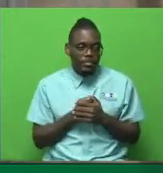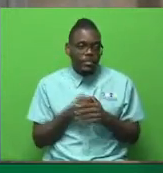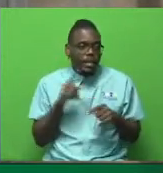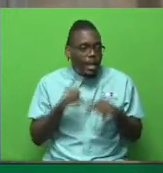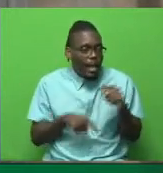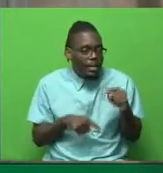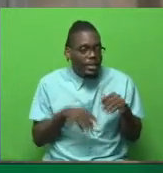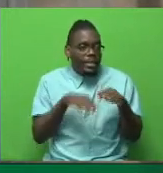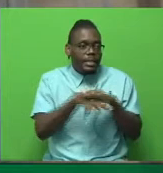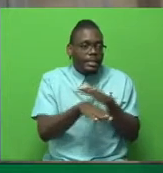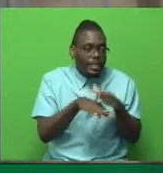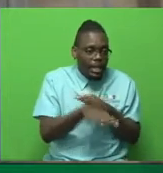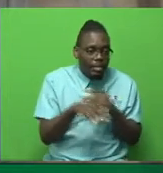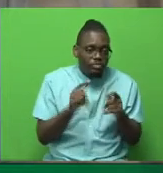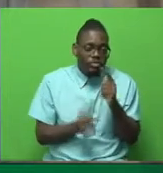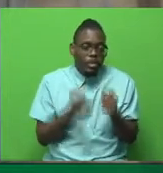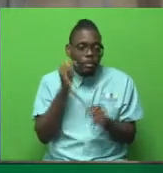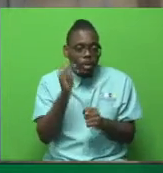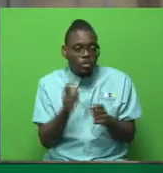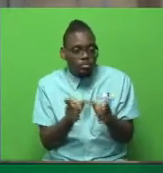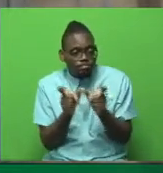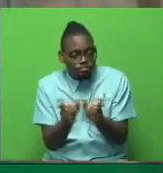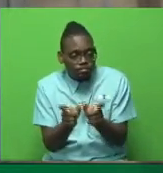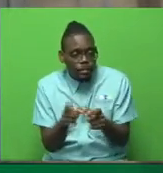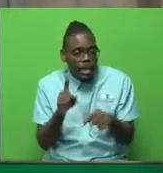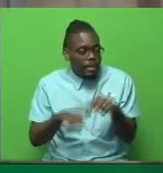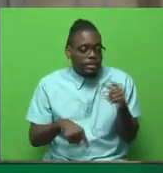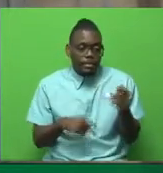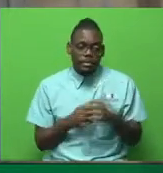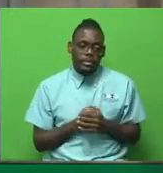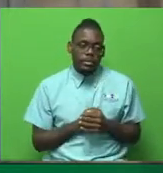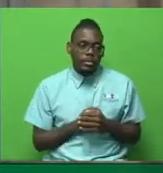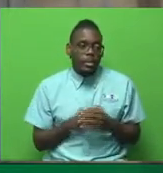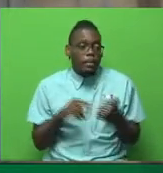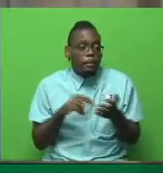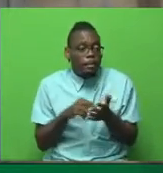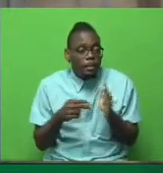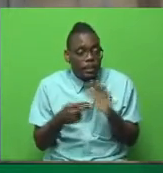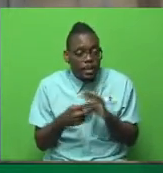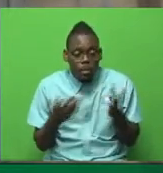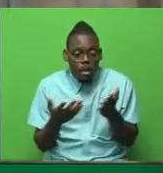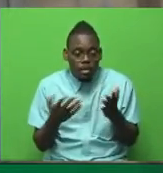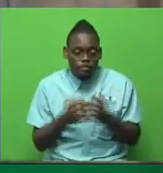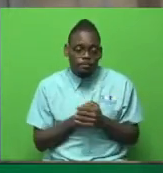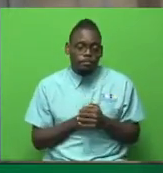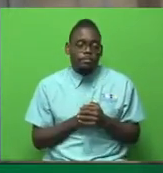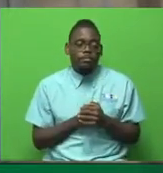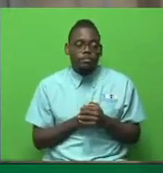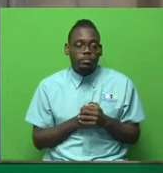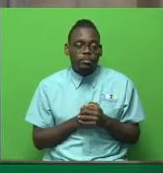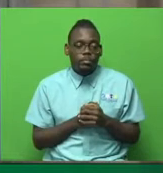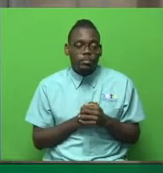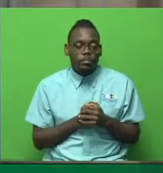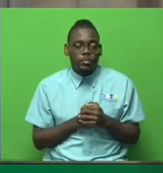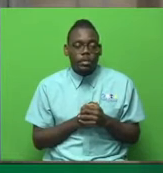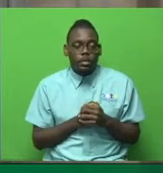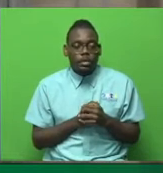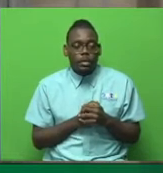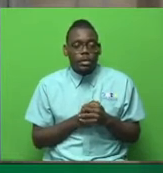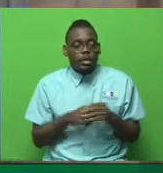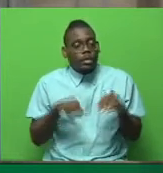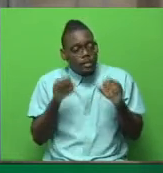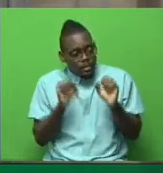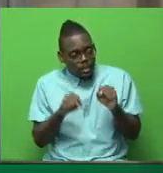and what this meant was that we severely restricted the viral load entering the country